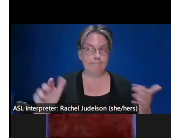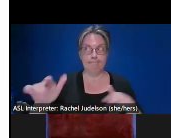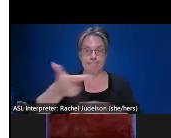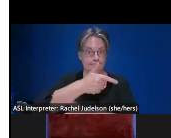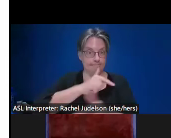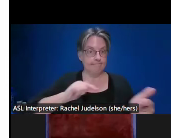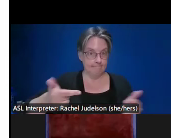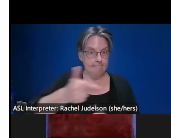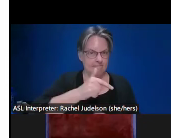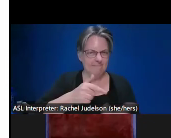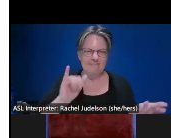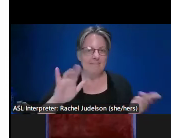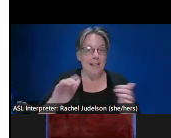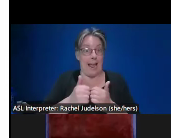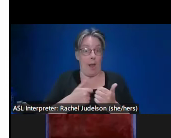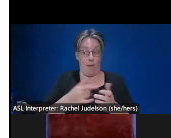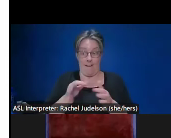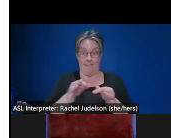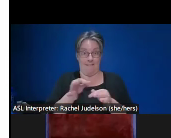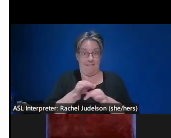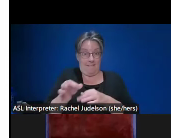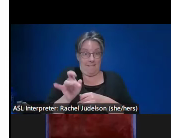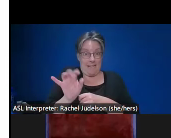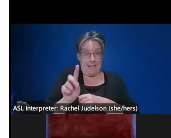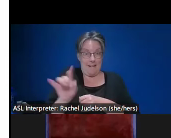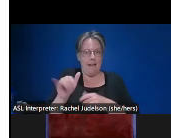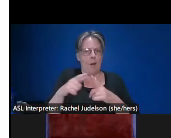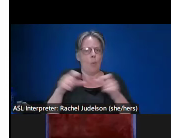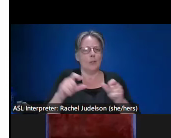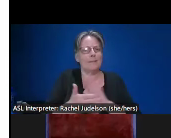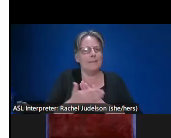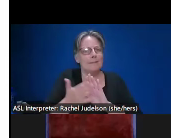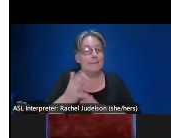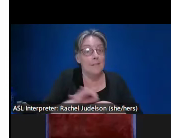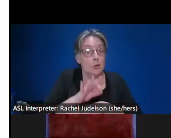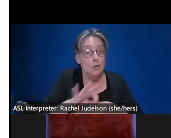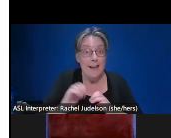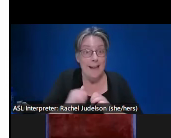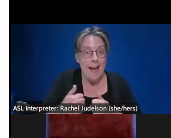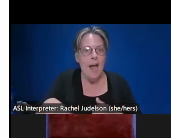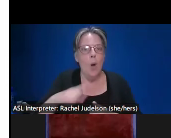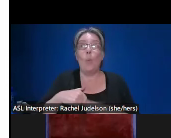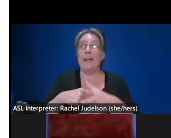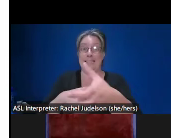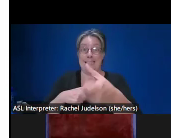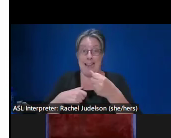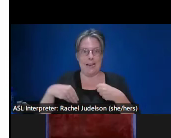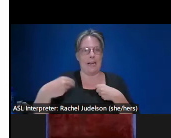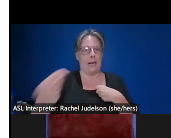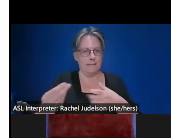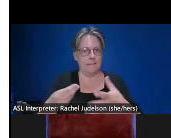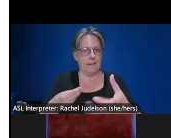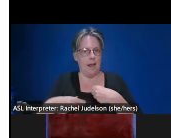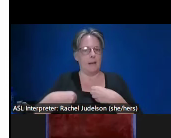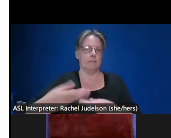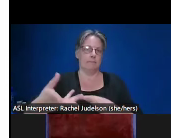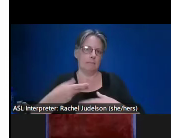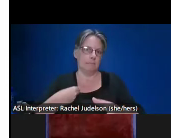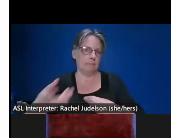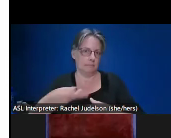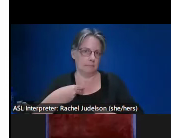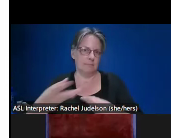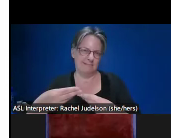only way a field like linguistics is going to function, is if we give back what we take from the field.